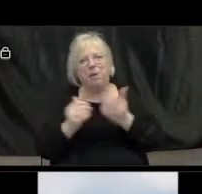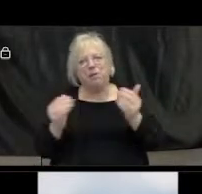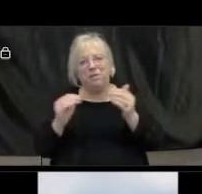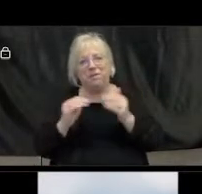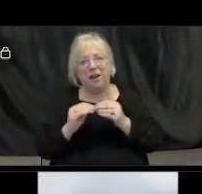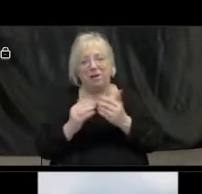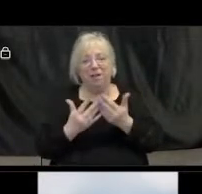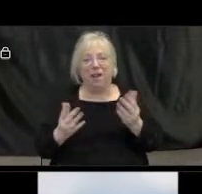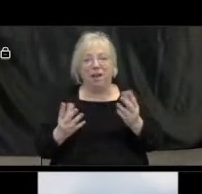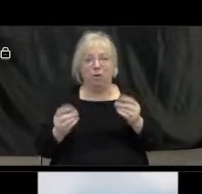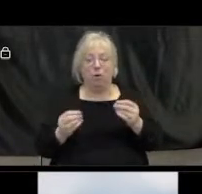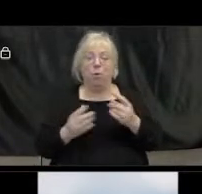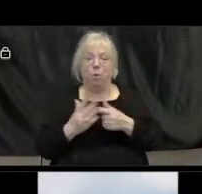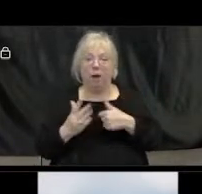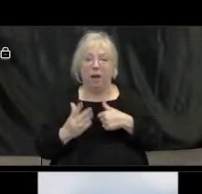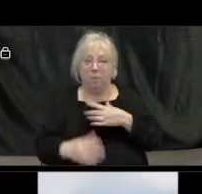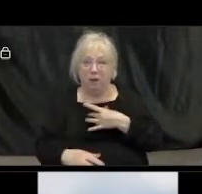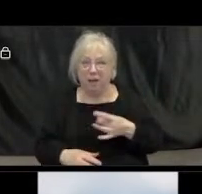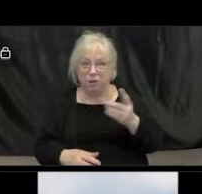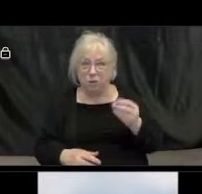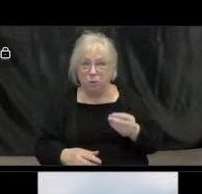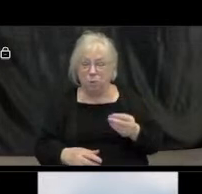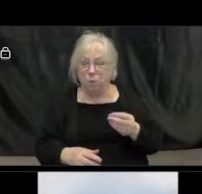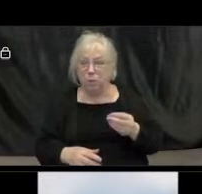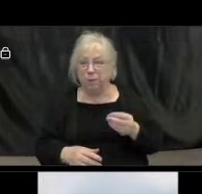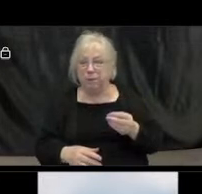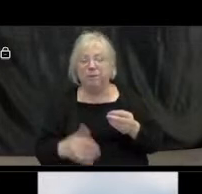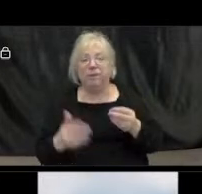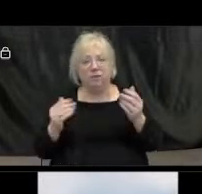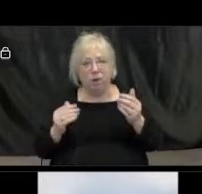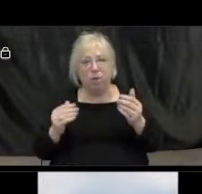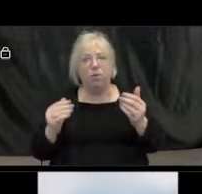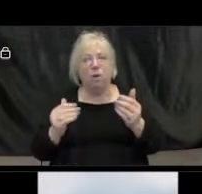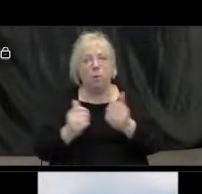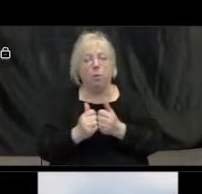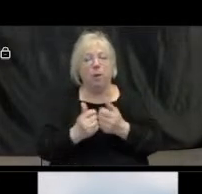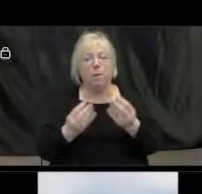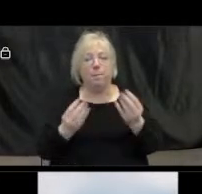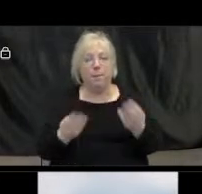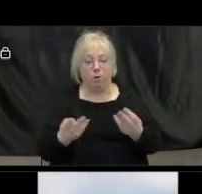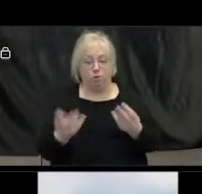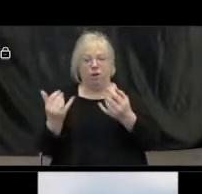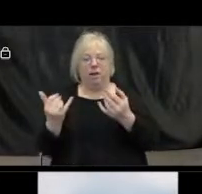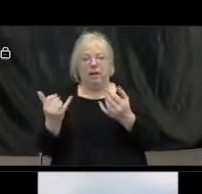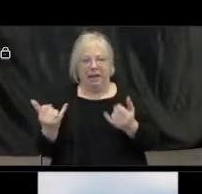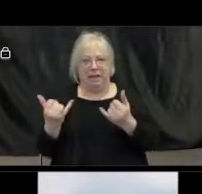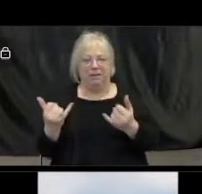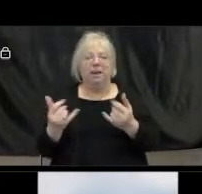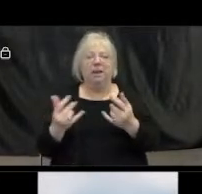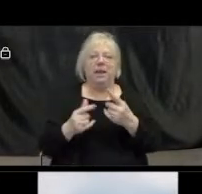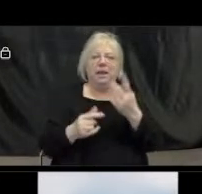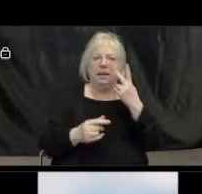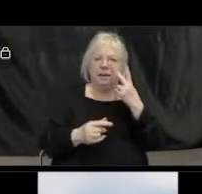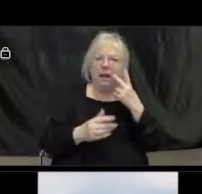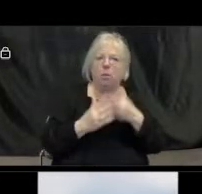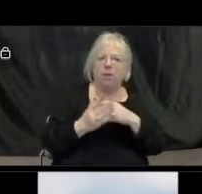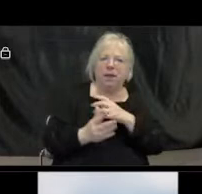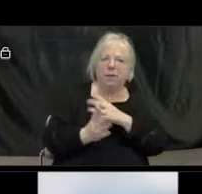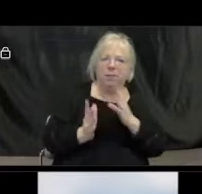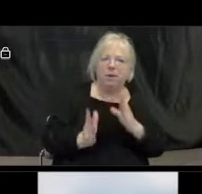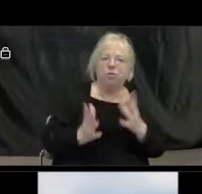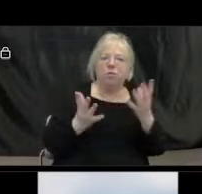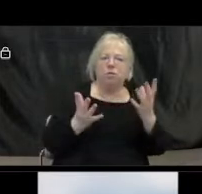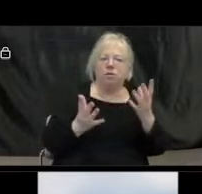that I would like to do is move forward with a motion and see what the commissioners think with the way